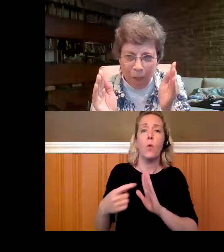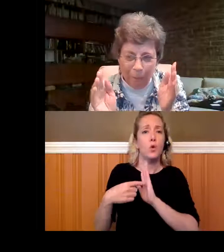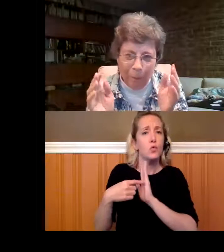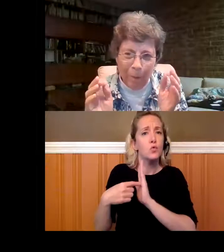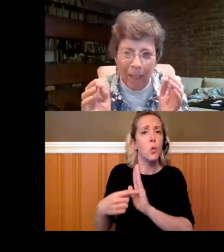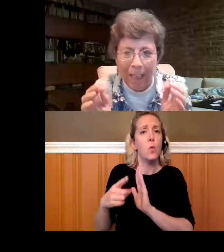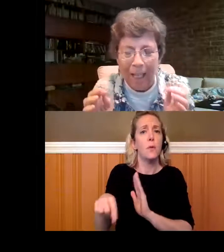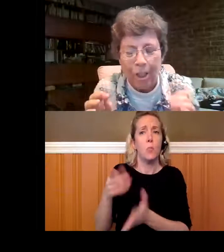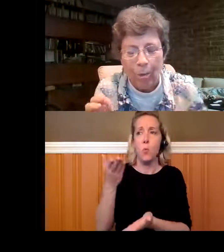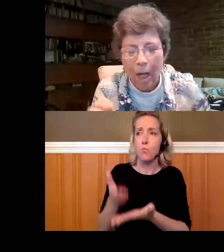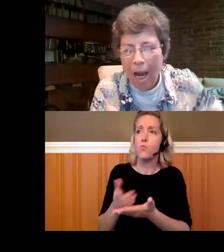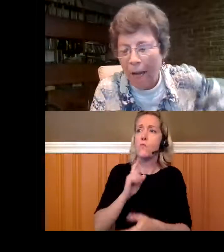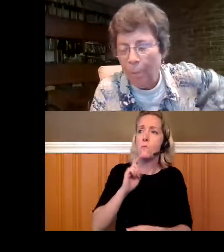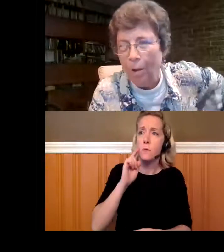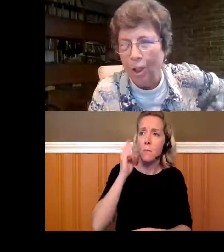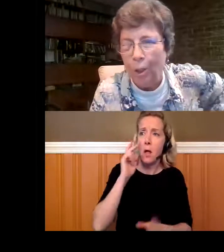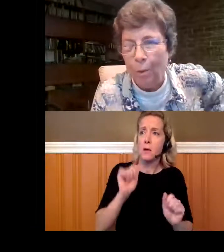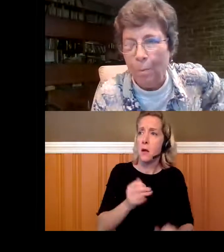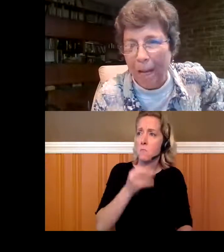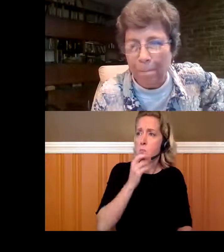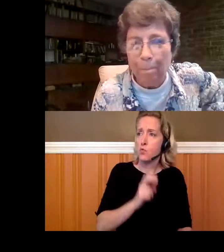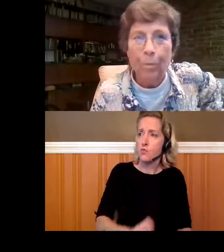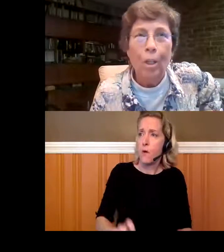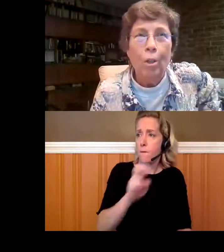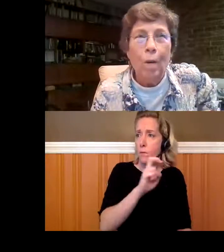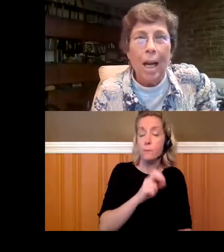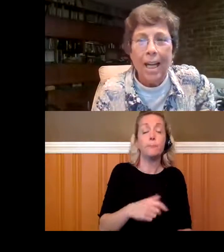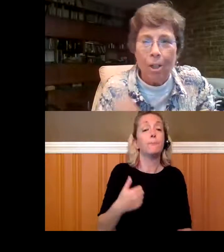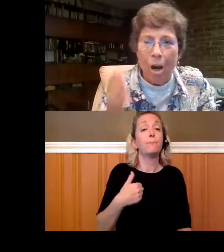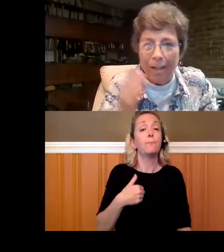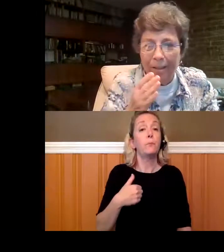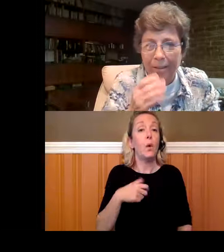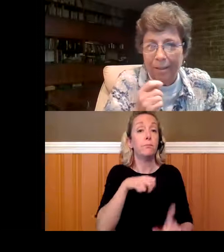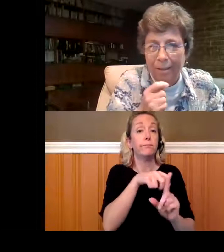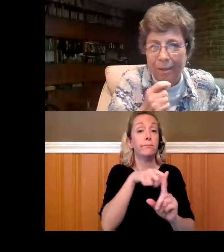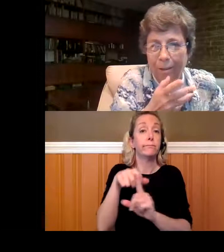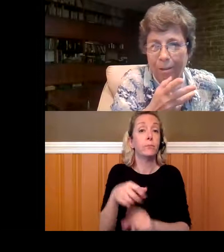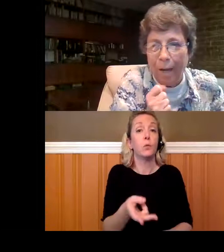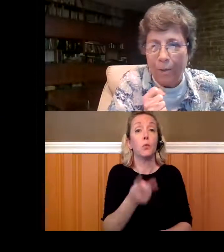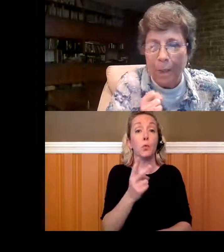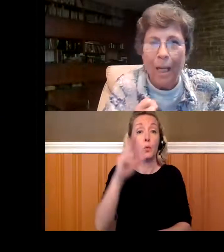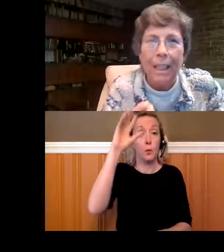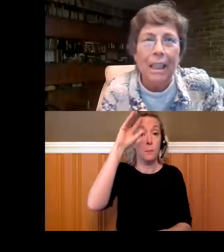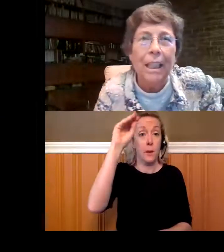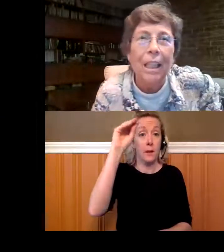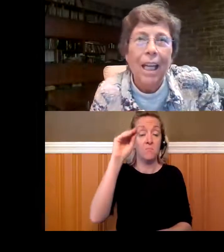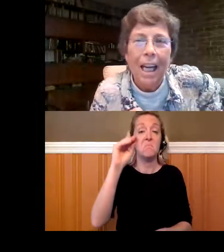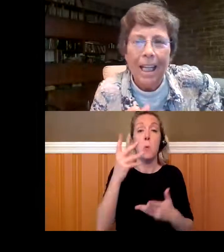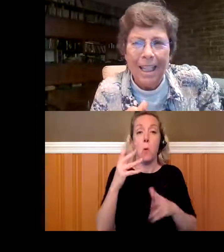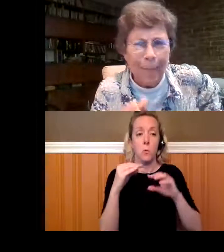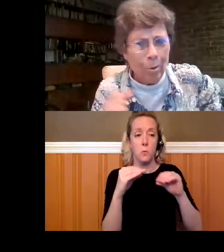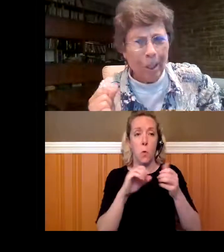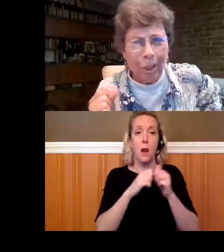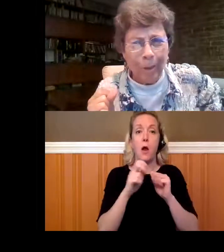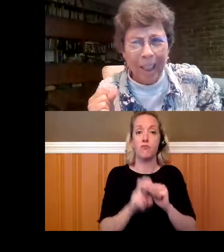done. So I approached two men who I had taught to travel independently. And I said, I'm going to